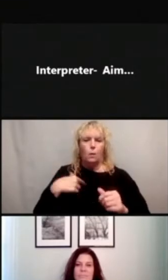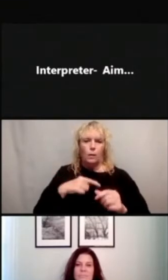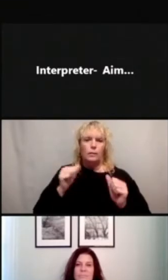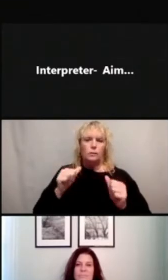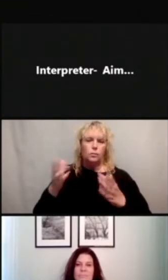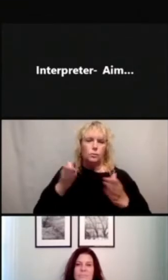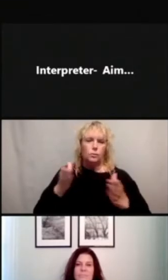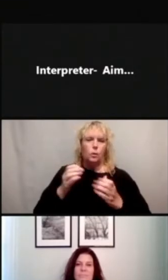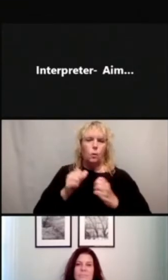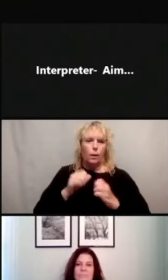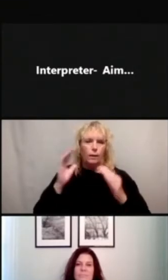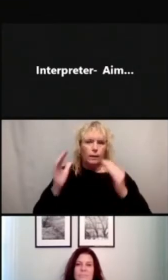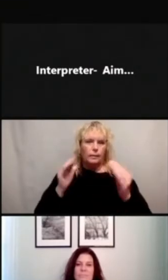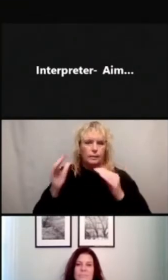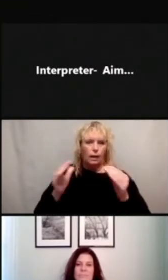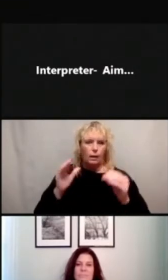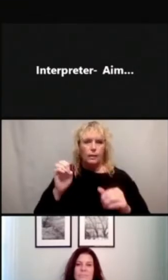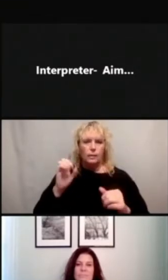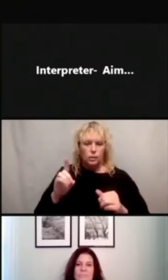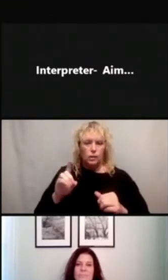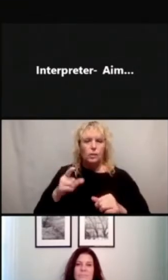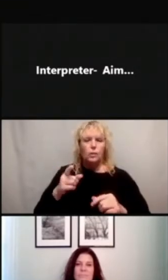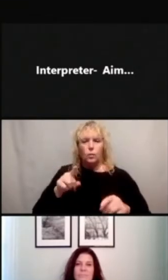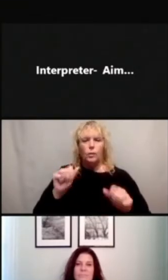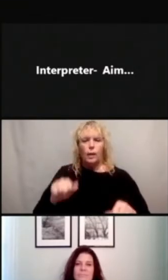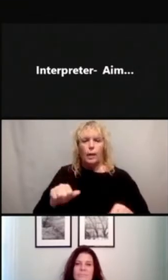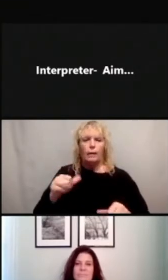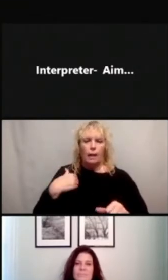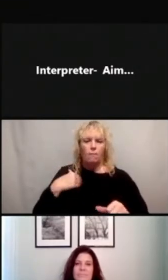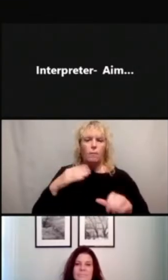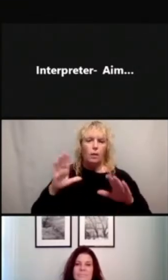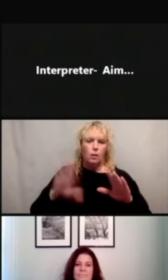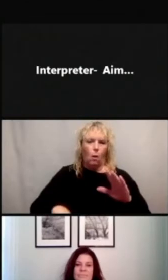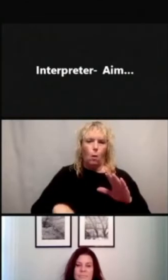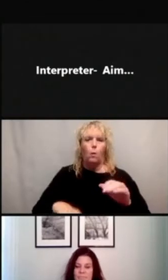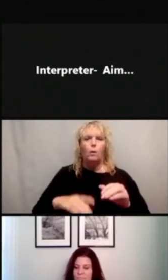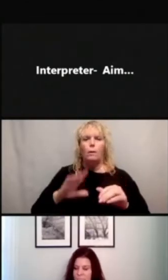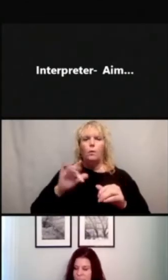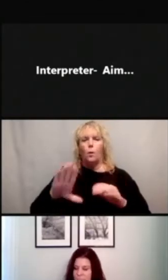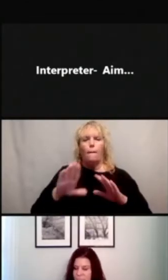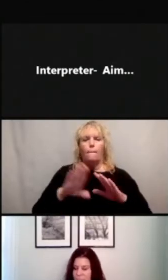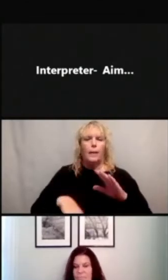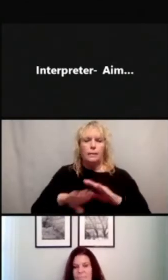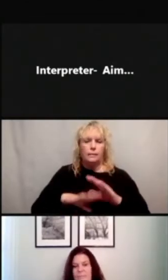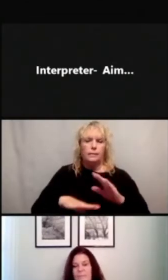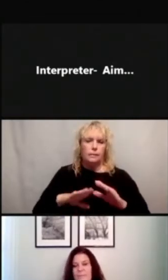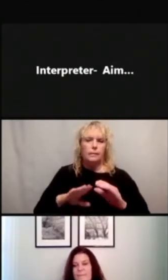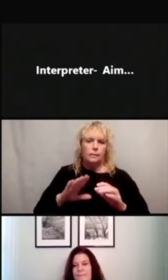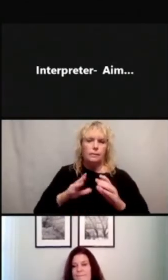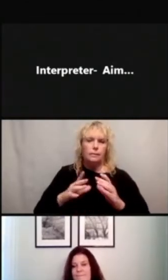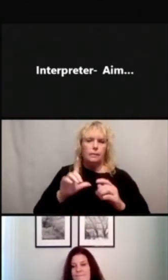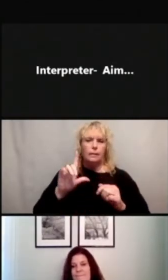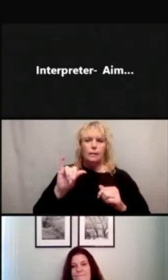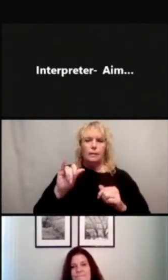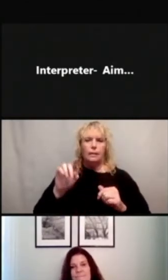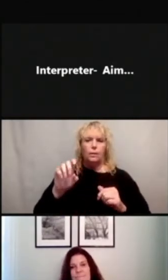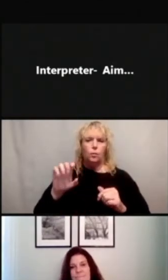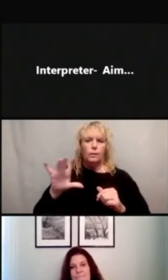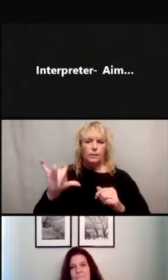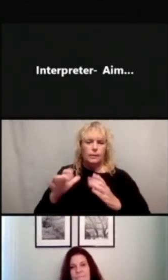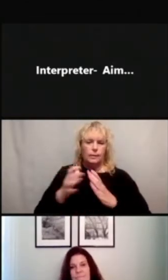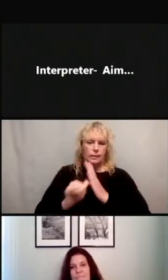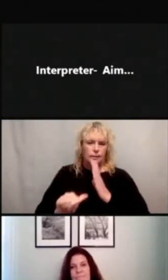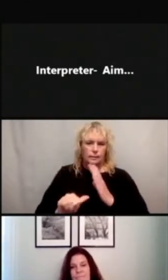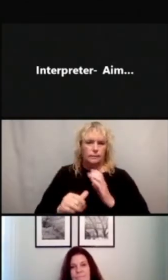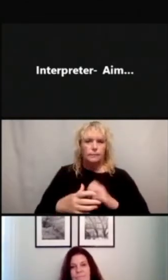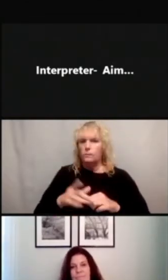education, really do have below basic health literacy skills. So those who have not graduated from high